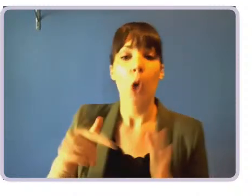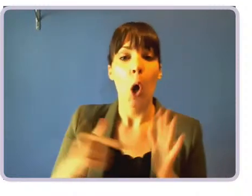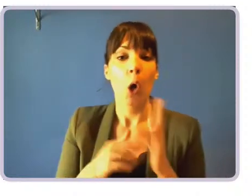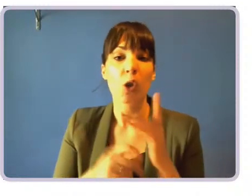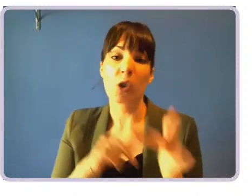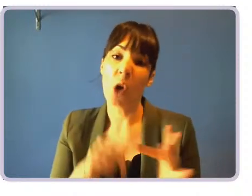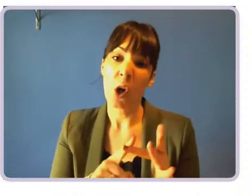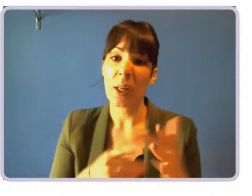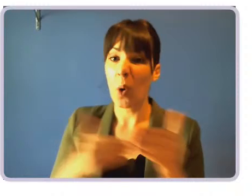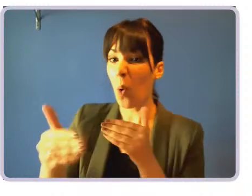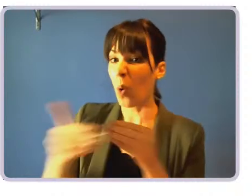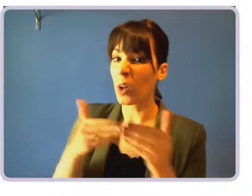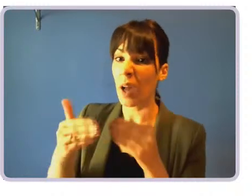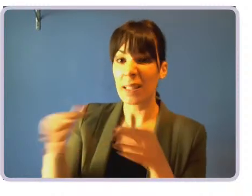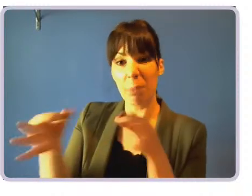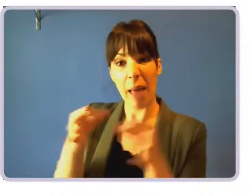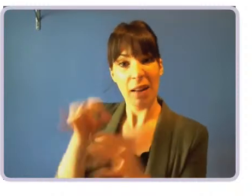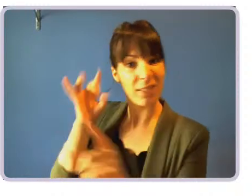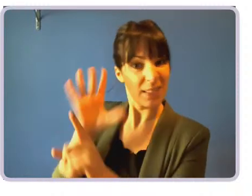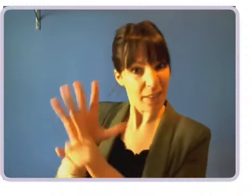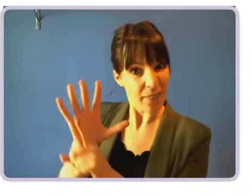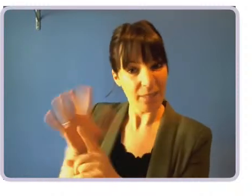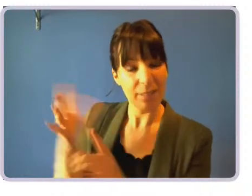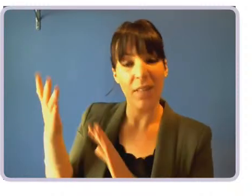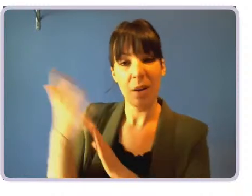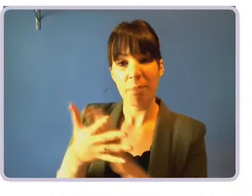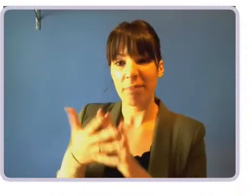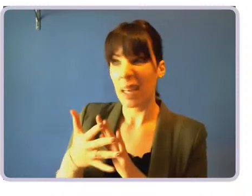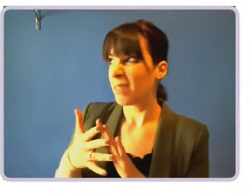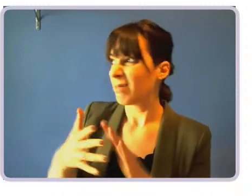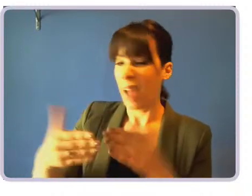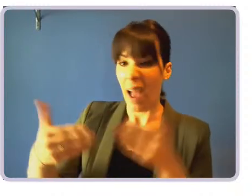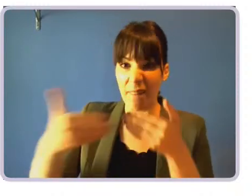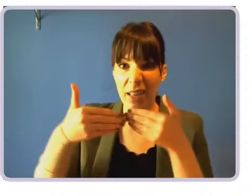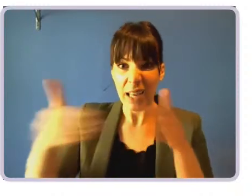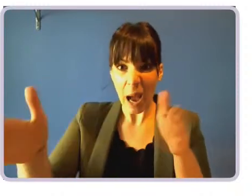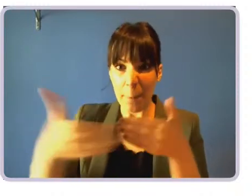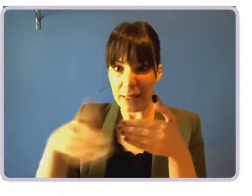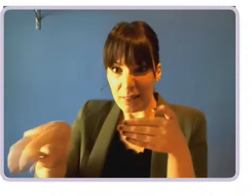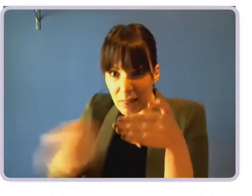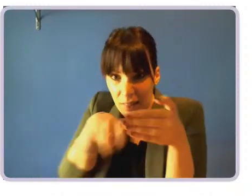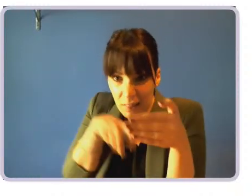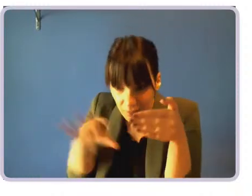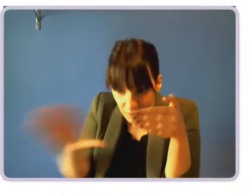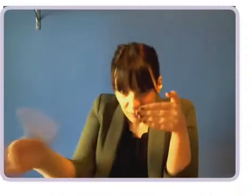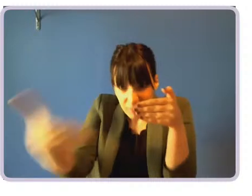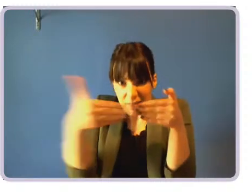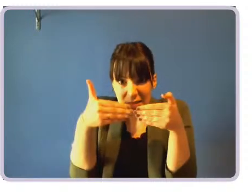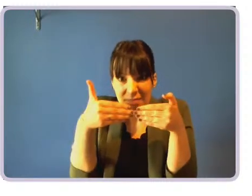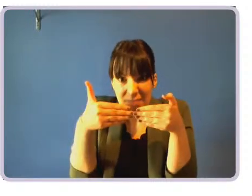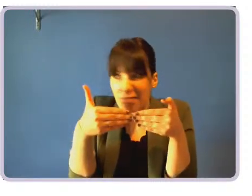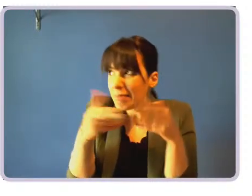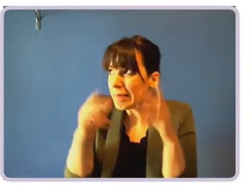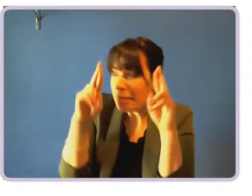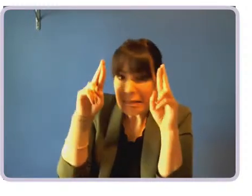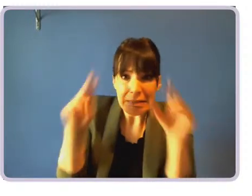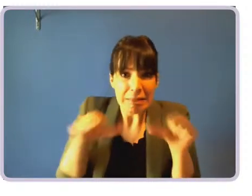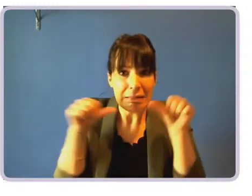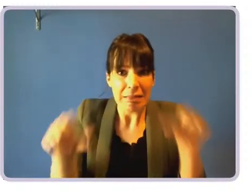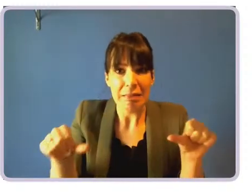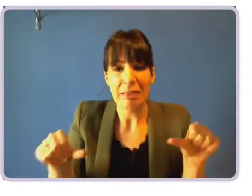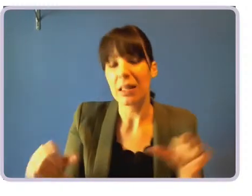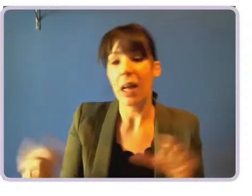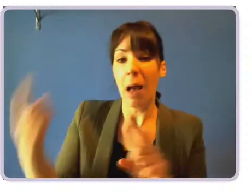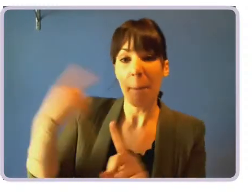for the best, or contact a friend up the road with a horse float who could move her wheelchair and